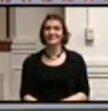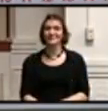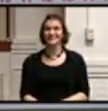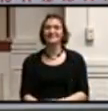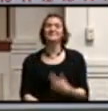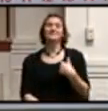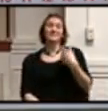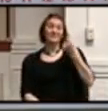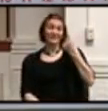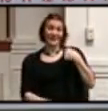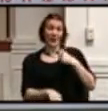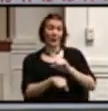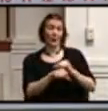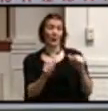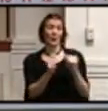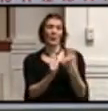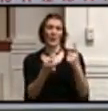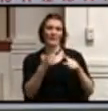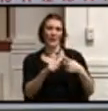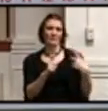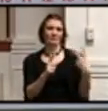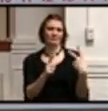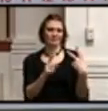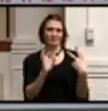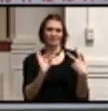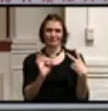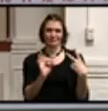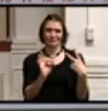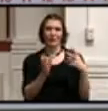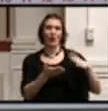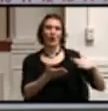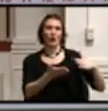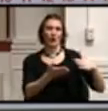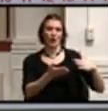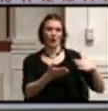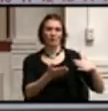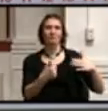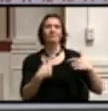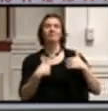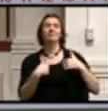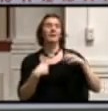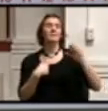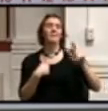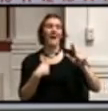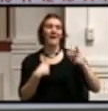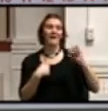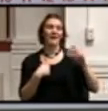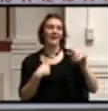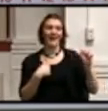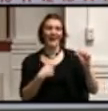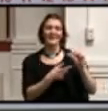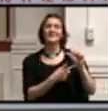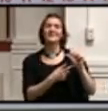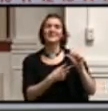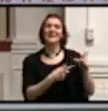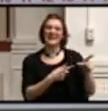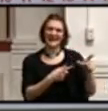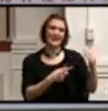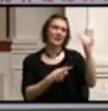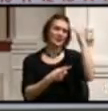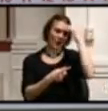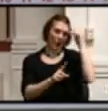I work with a friend of mine who is my cook, Michael Klass, and he's friends